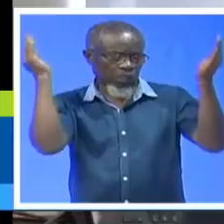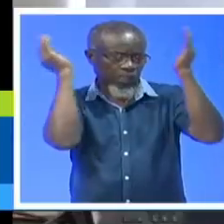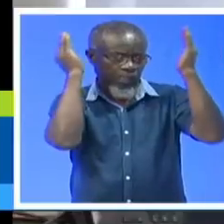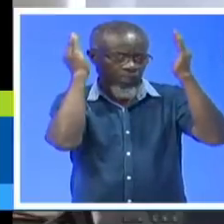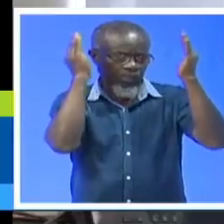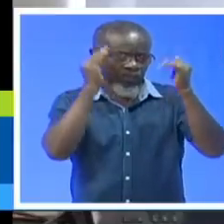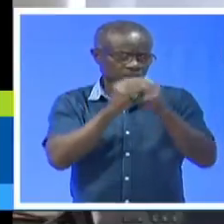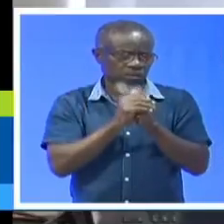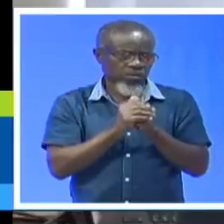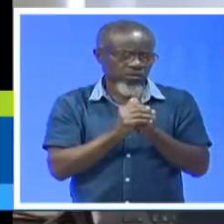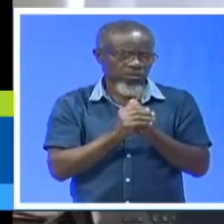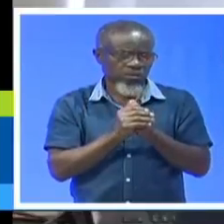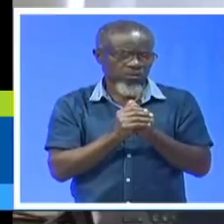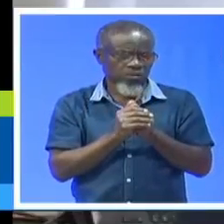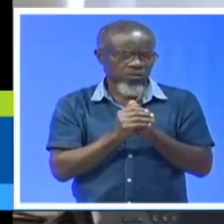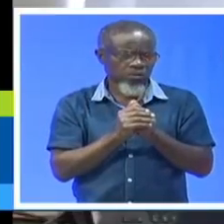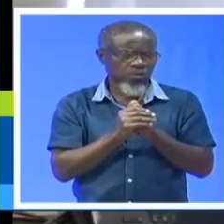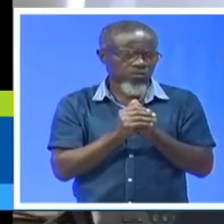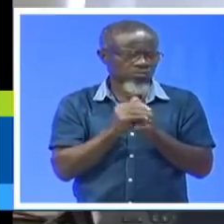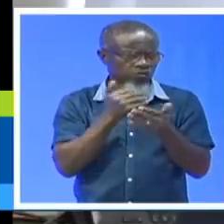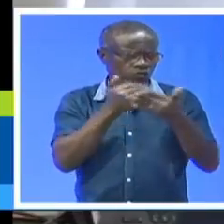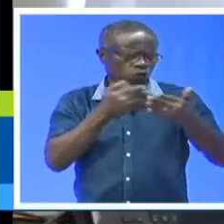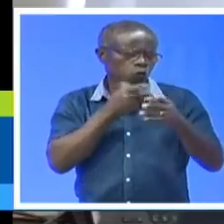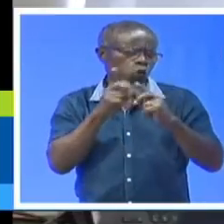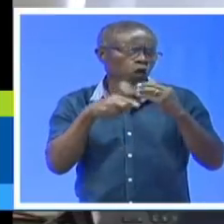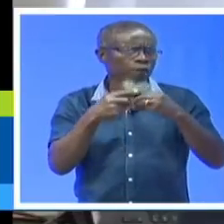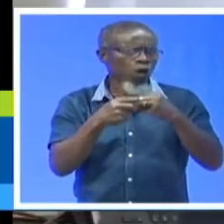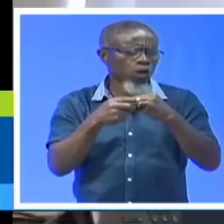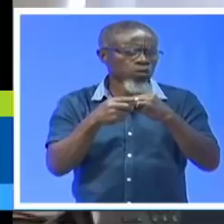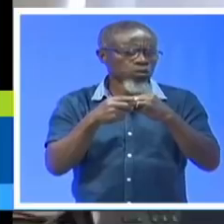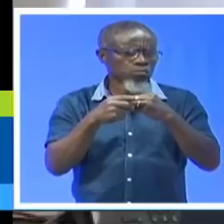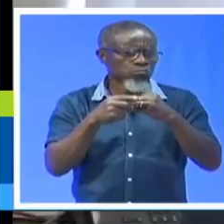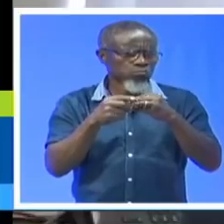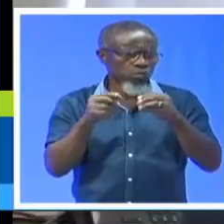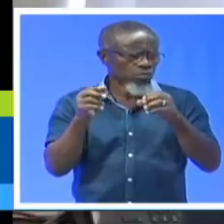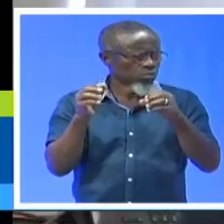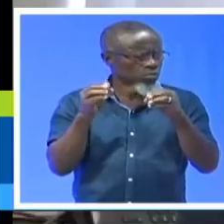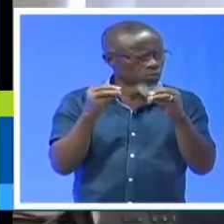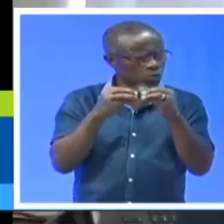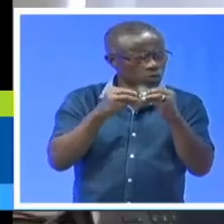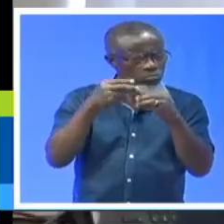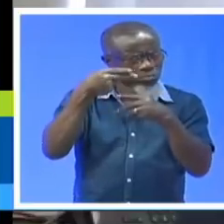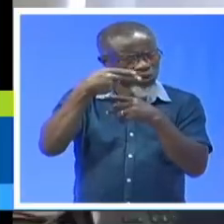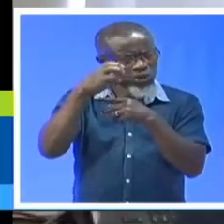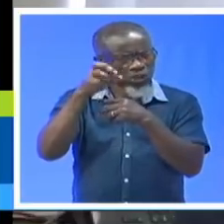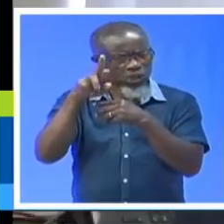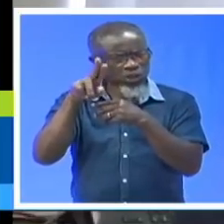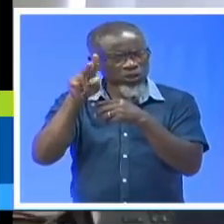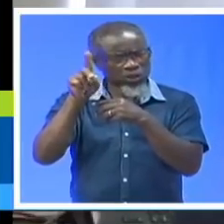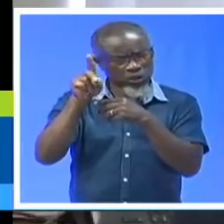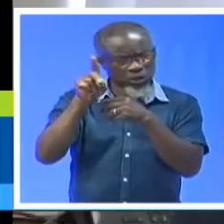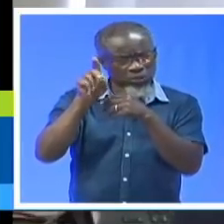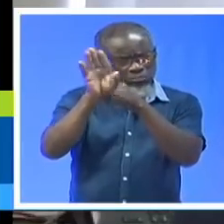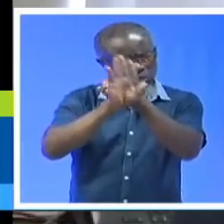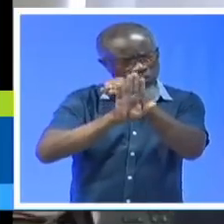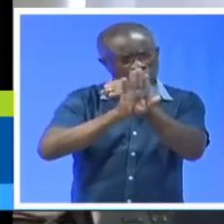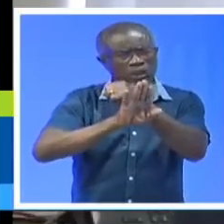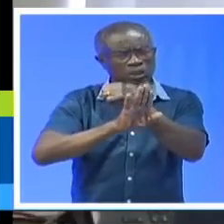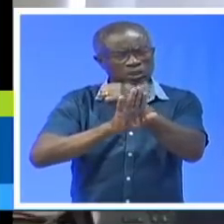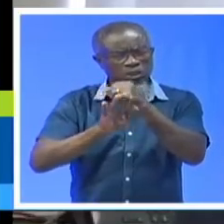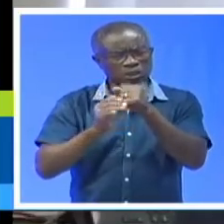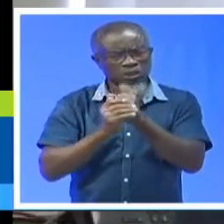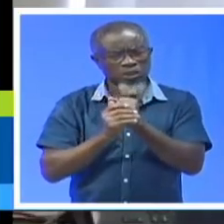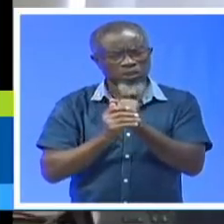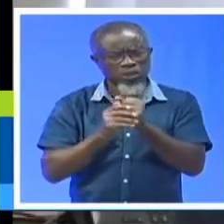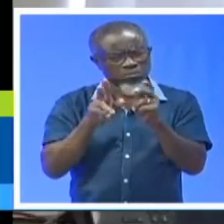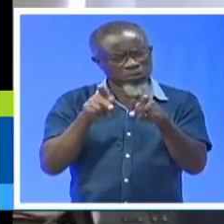there about herd immunity, but given the current national vaccination policy, and those who qualify to get the